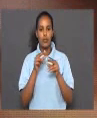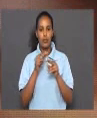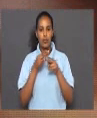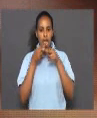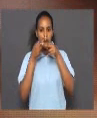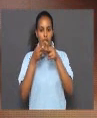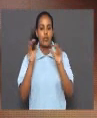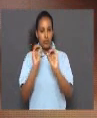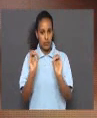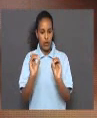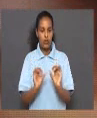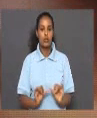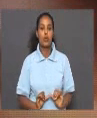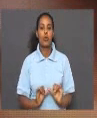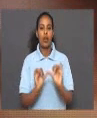as